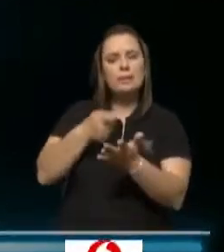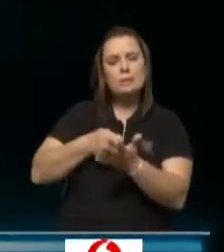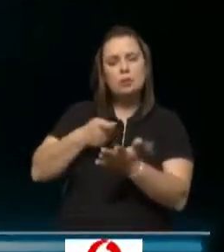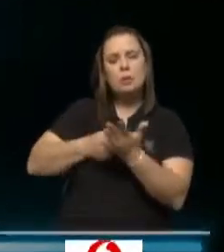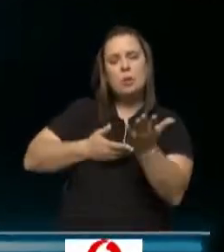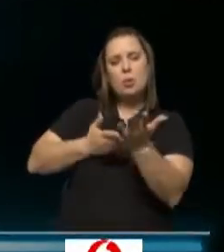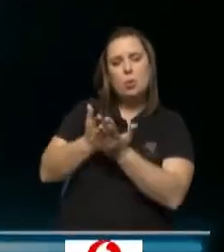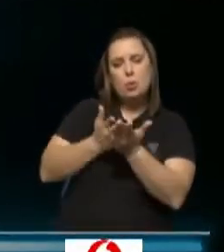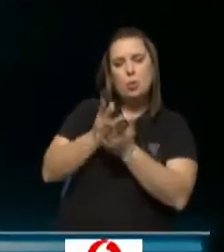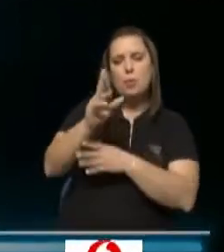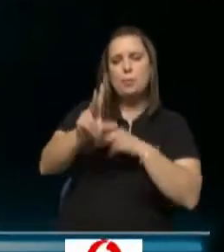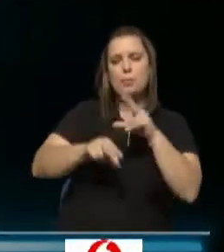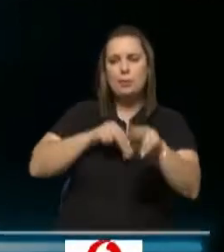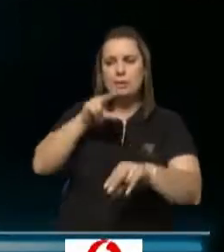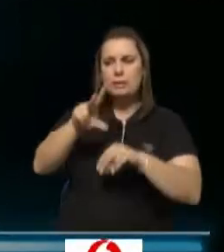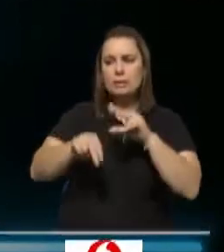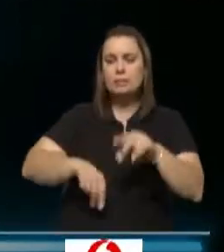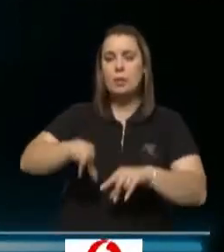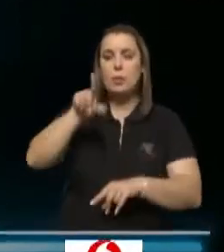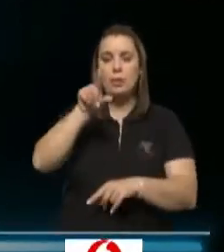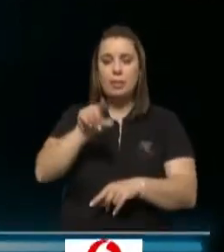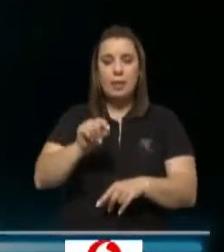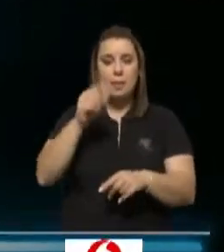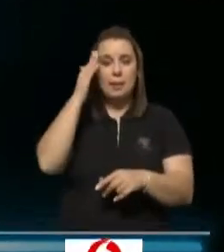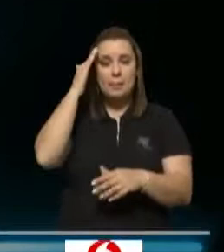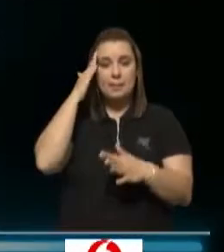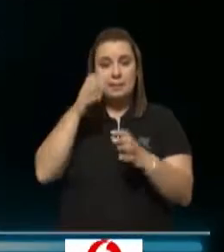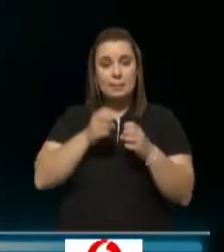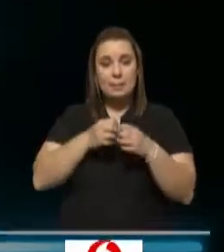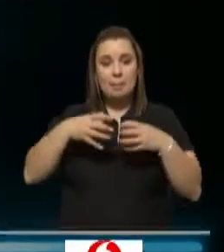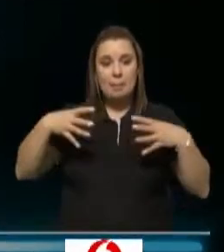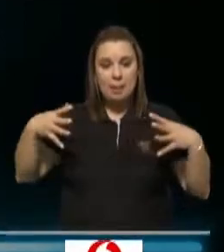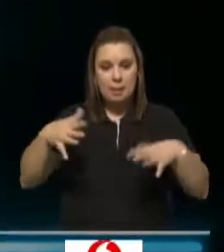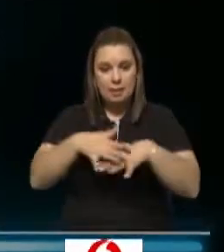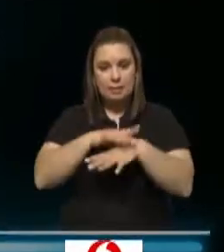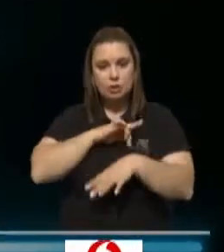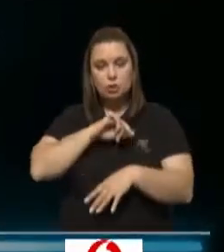we have a continuous investment in modernization.